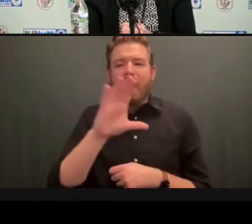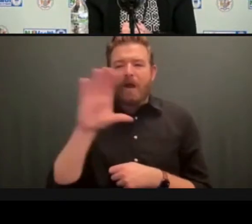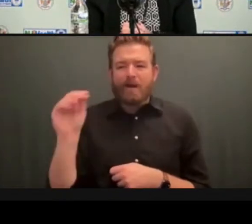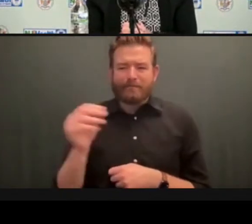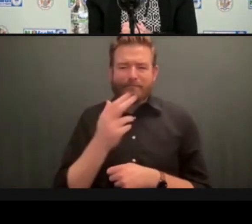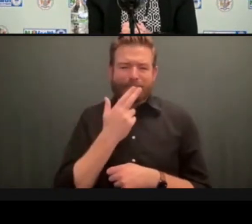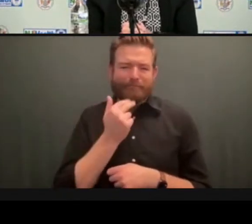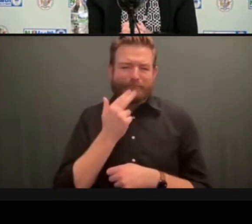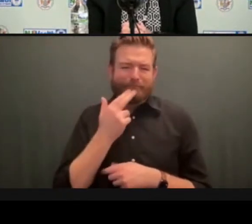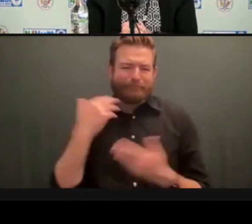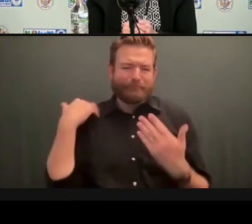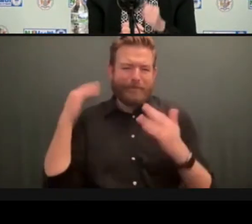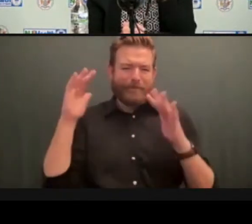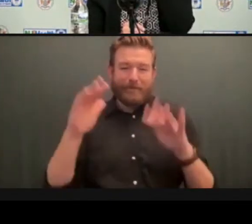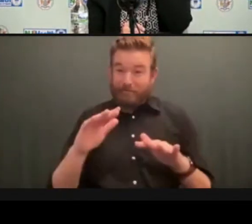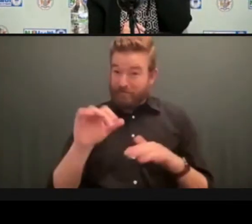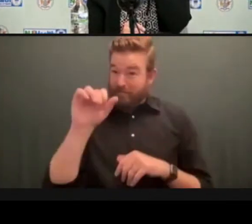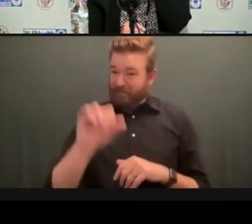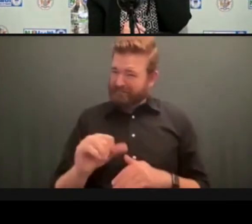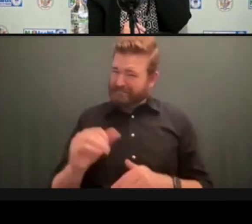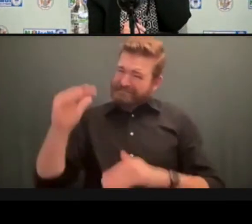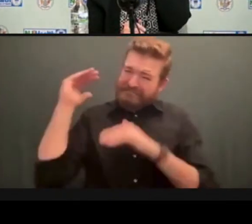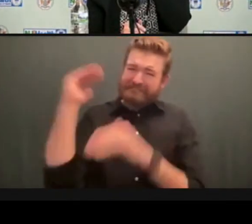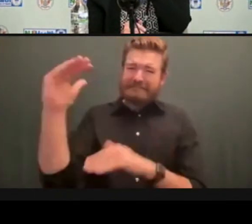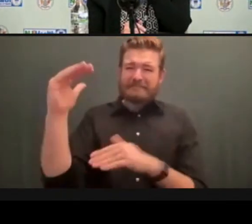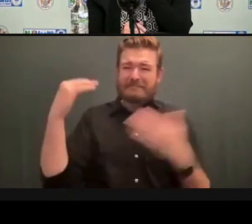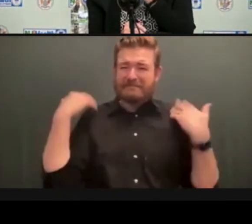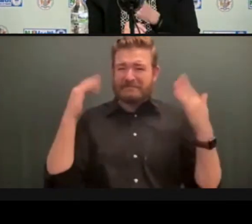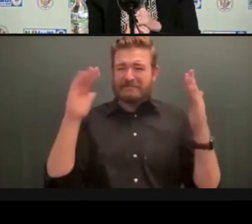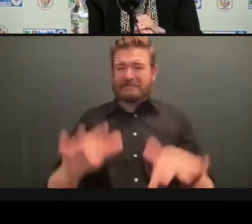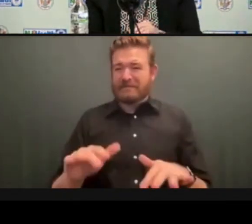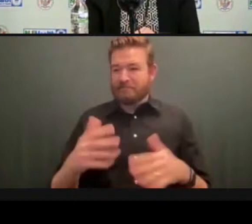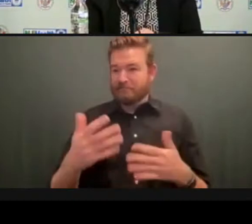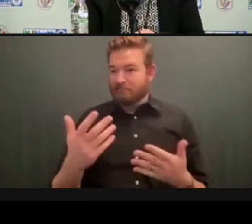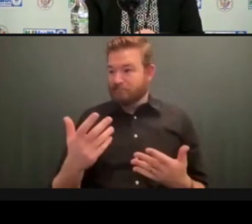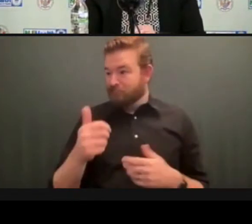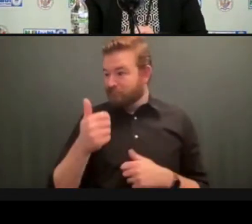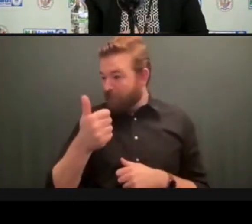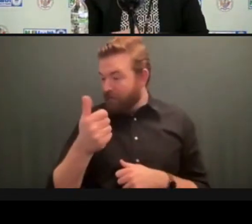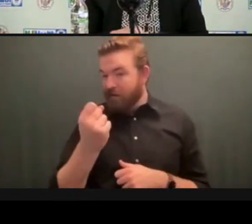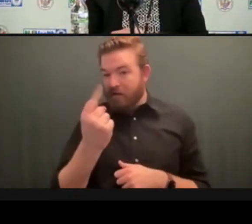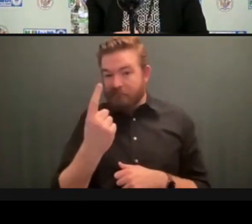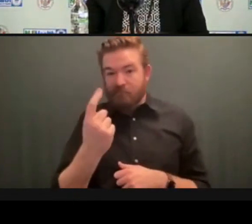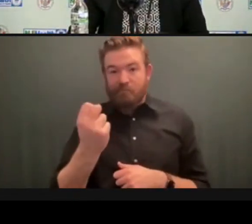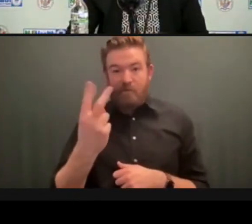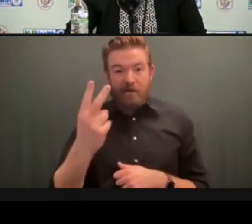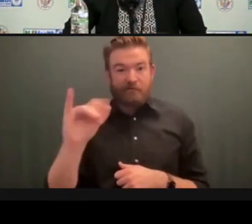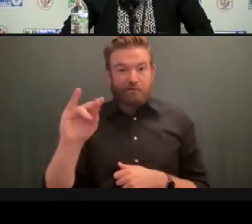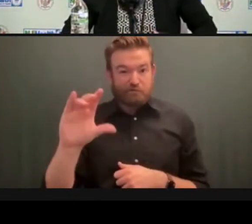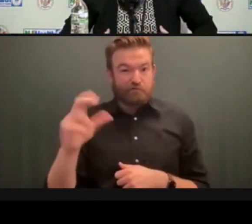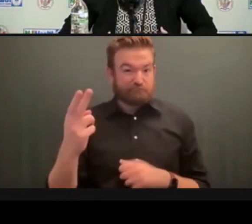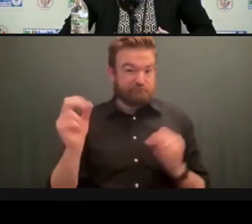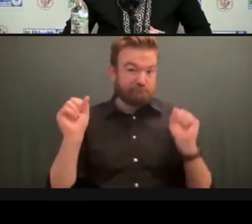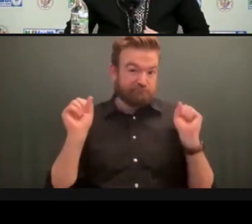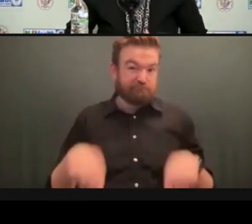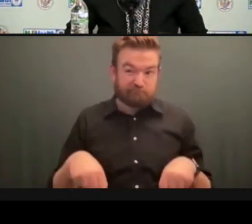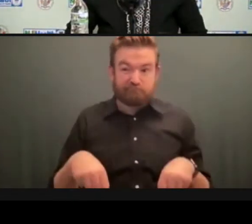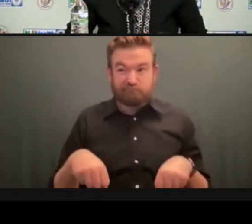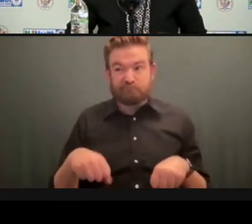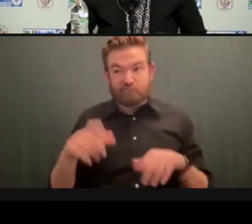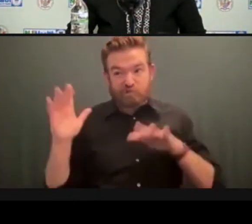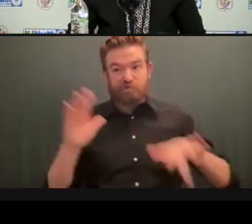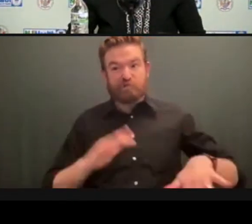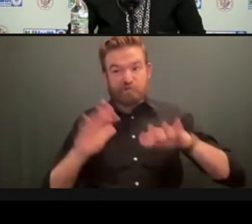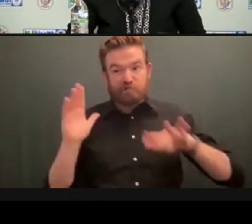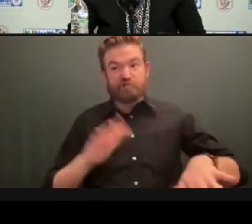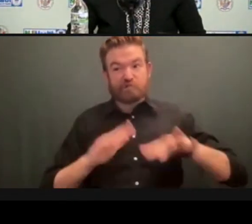as much as double-digit inches when this thing is said and done. So if you're down there, stay strong. We expect little activity in